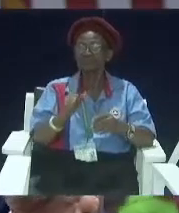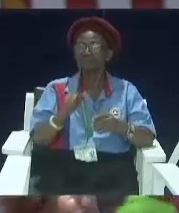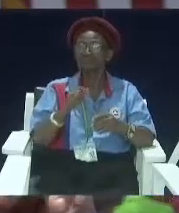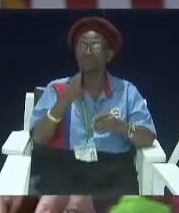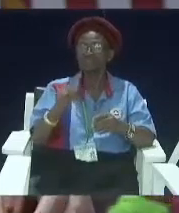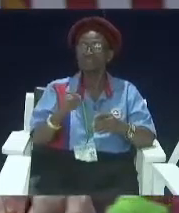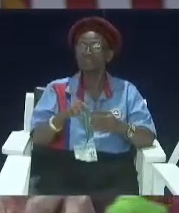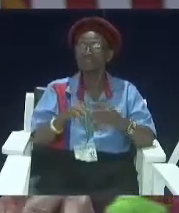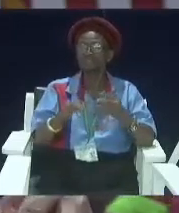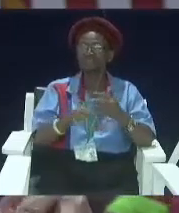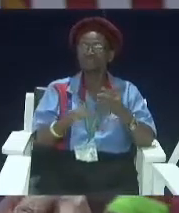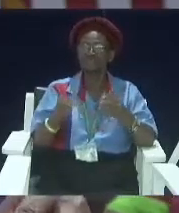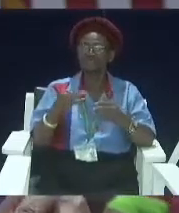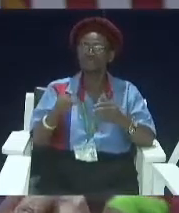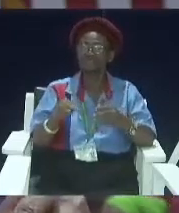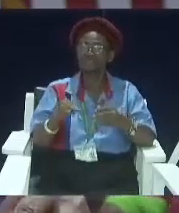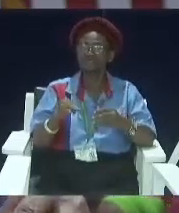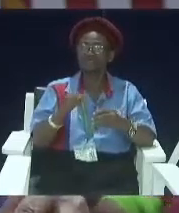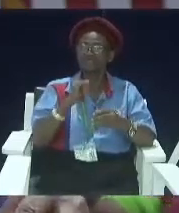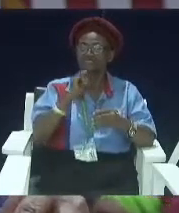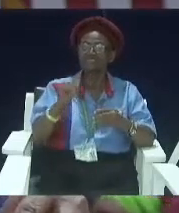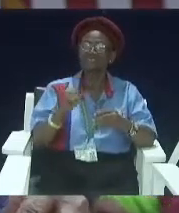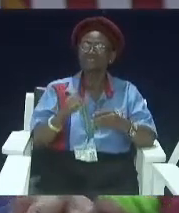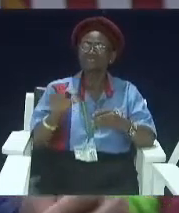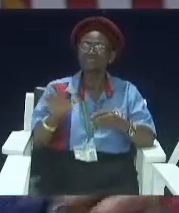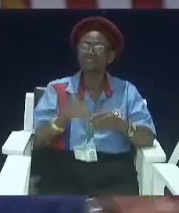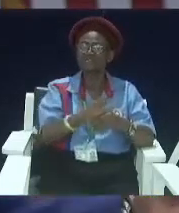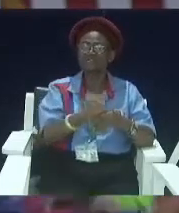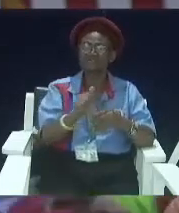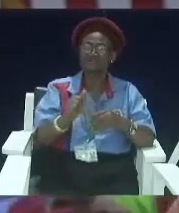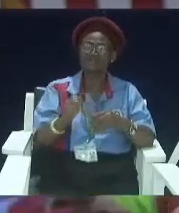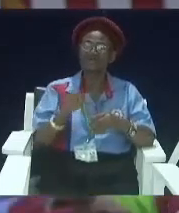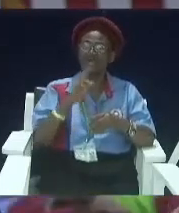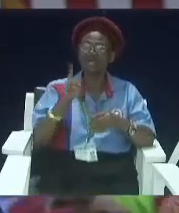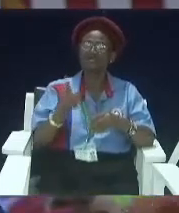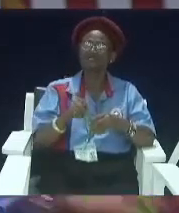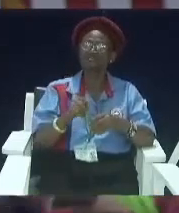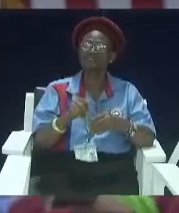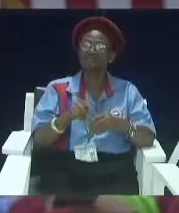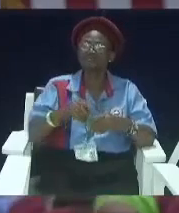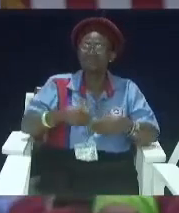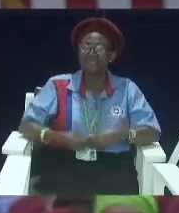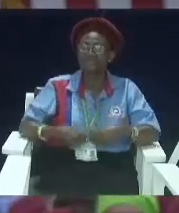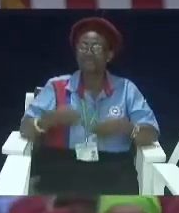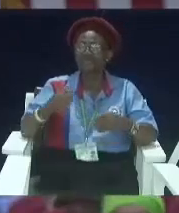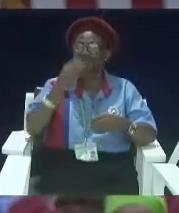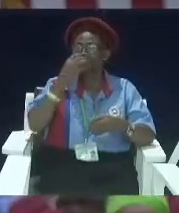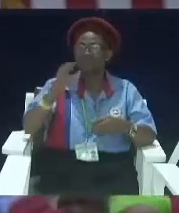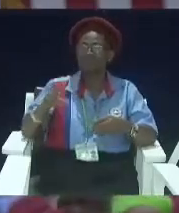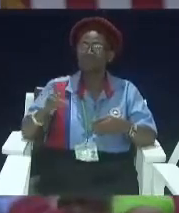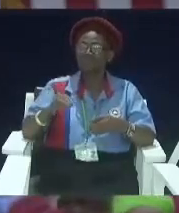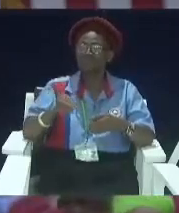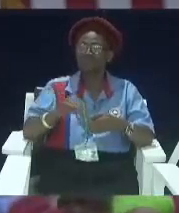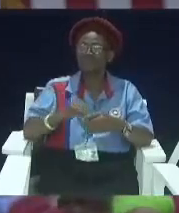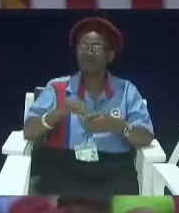Are you tired of curses? Would you rather move from curses to blessings?